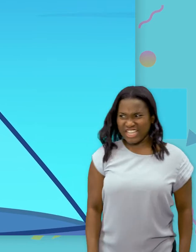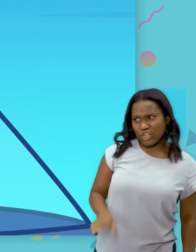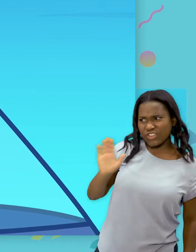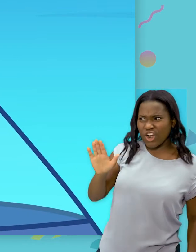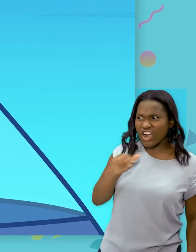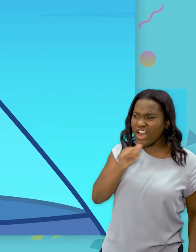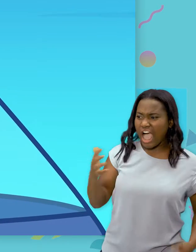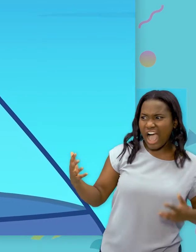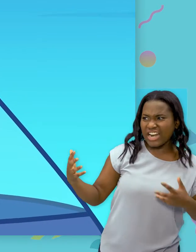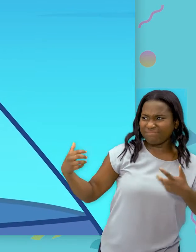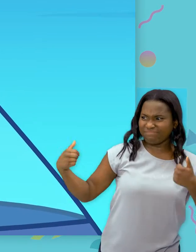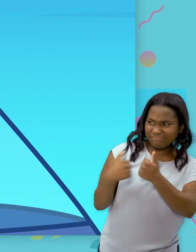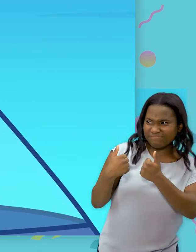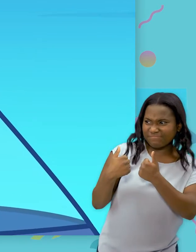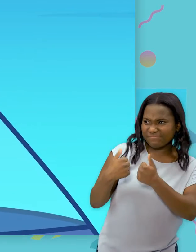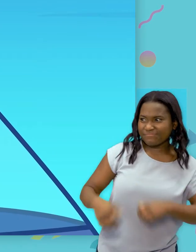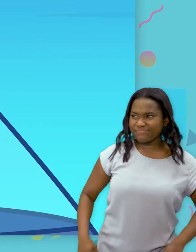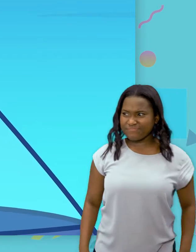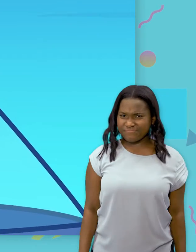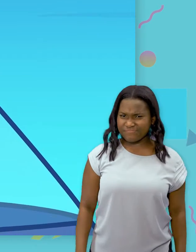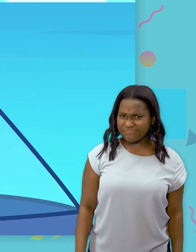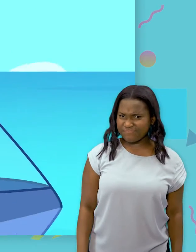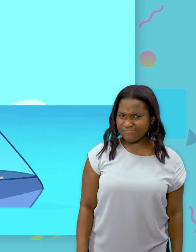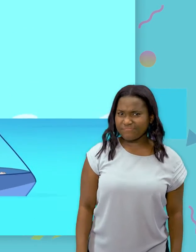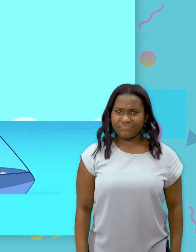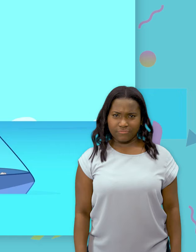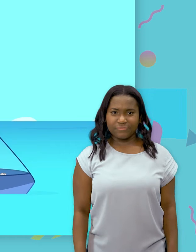You're no match for our robot. Let's get him yawn.